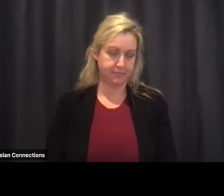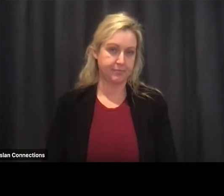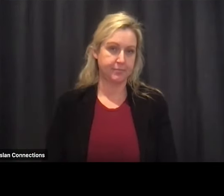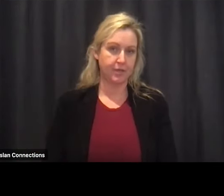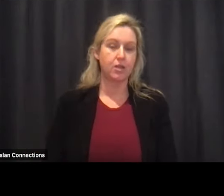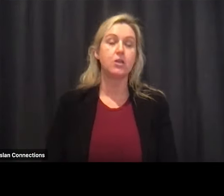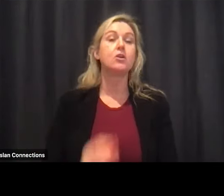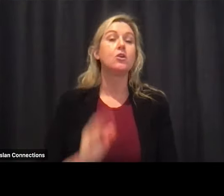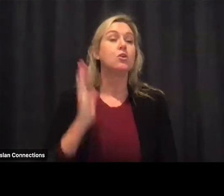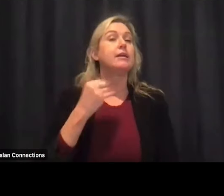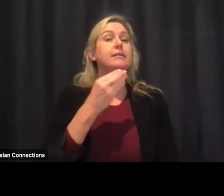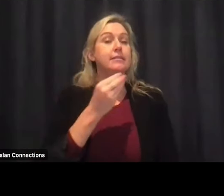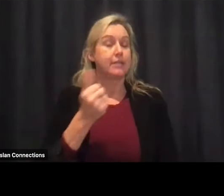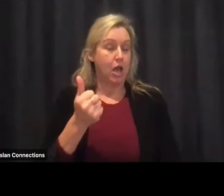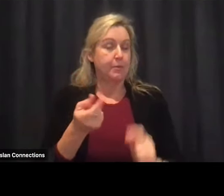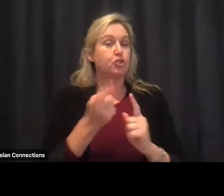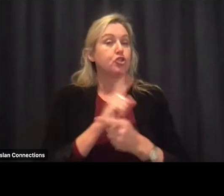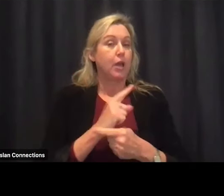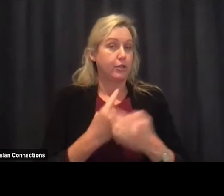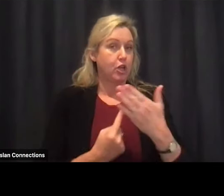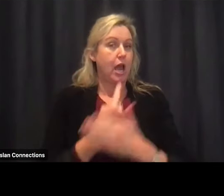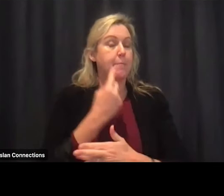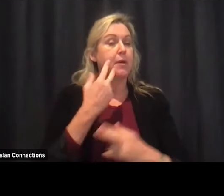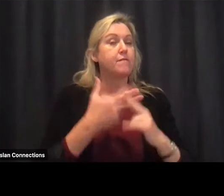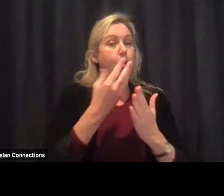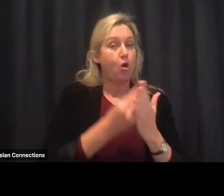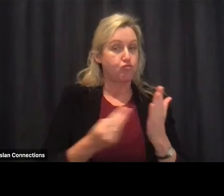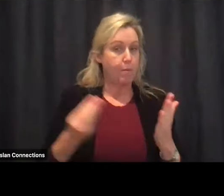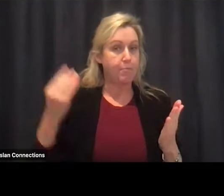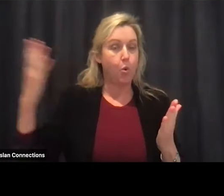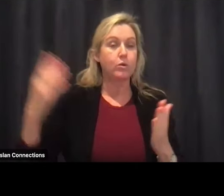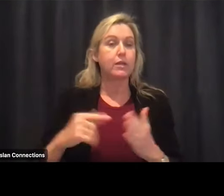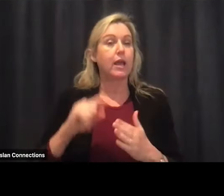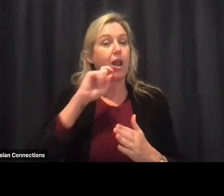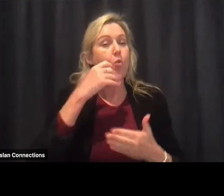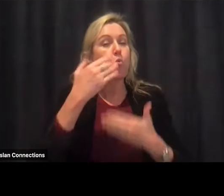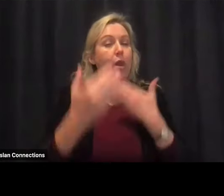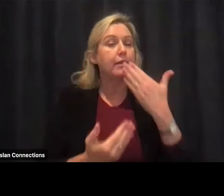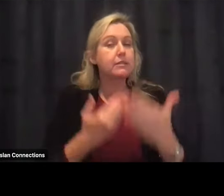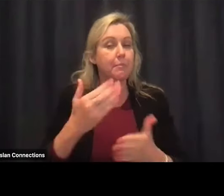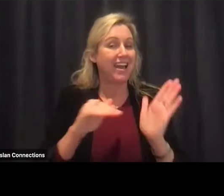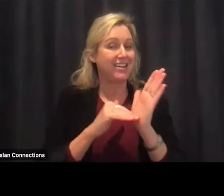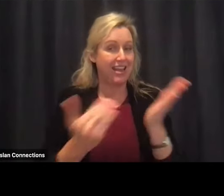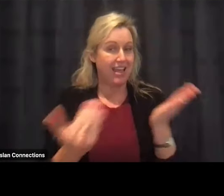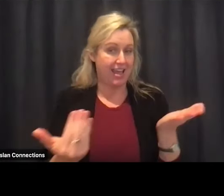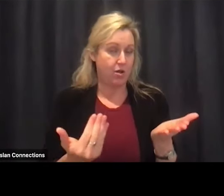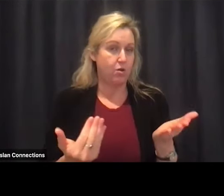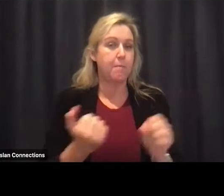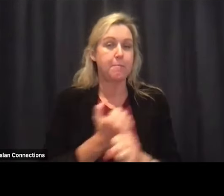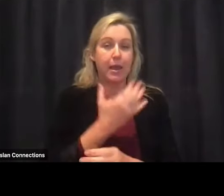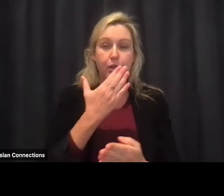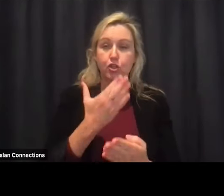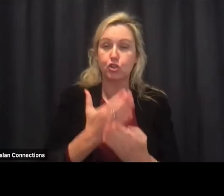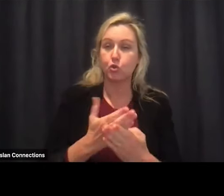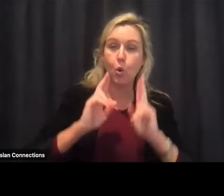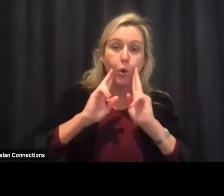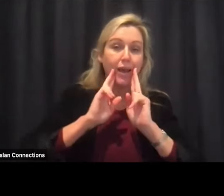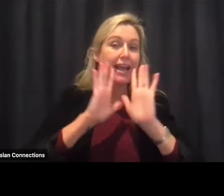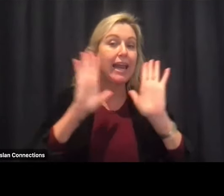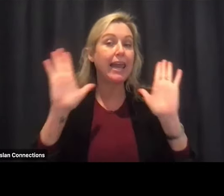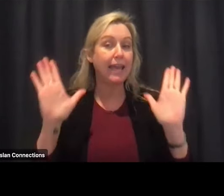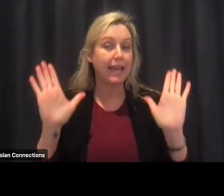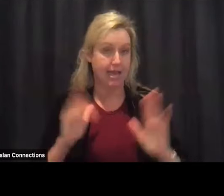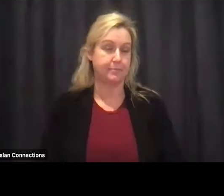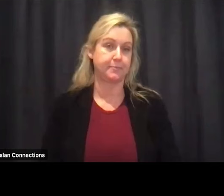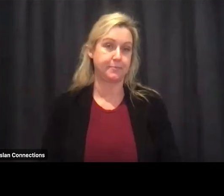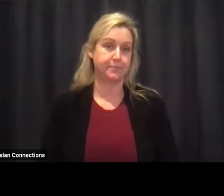some changes in the reporting fields, and I'll highlight these explicitly as I go along, just to make sure we avoid any